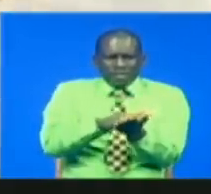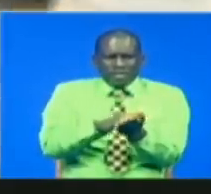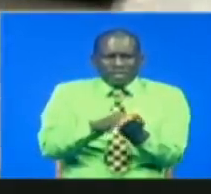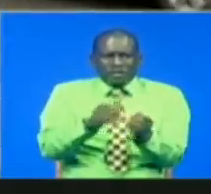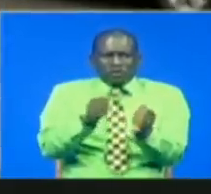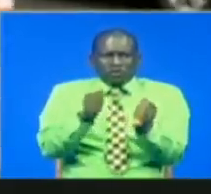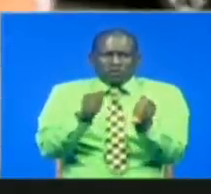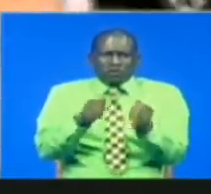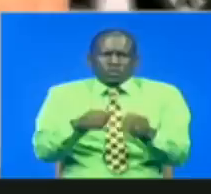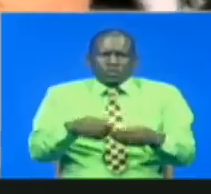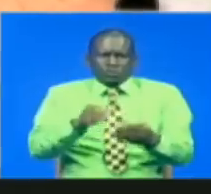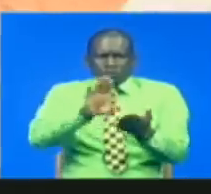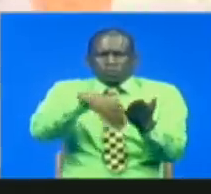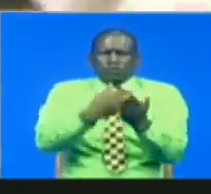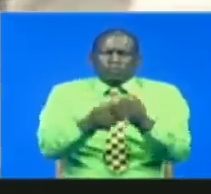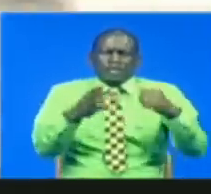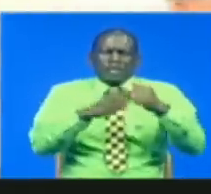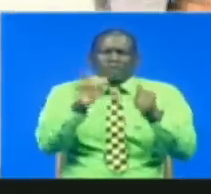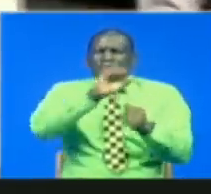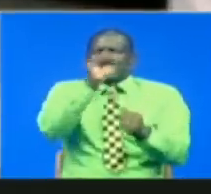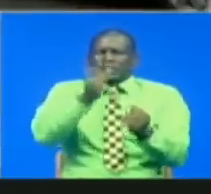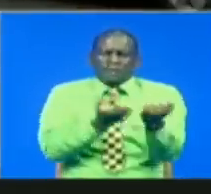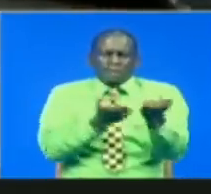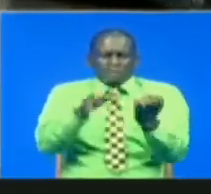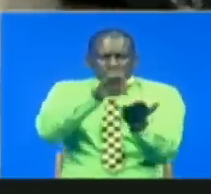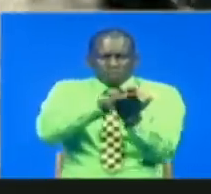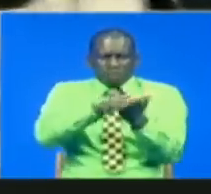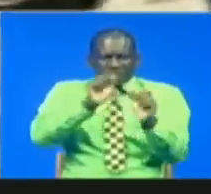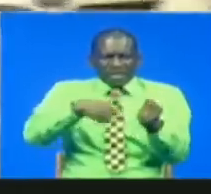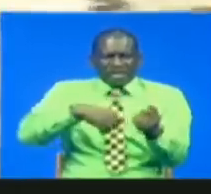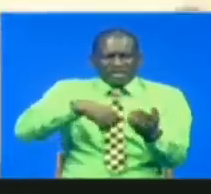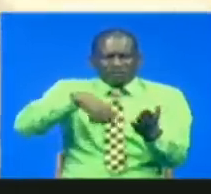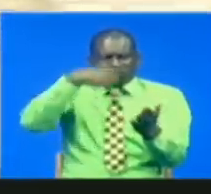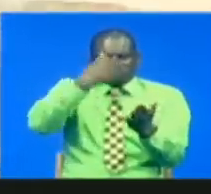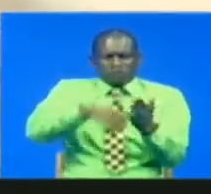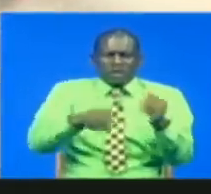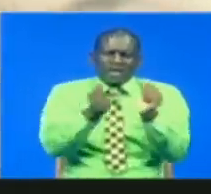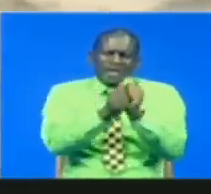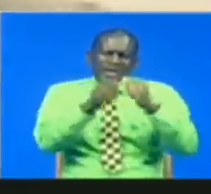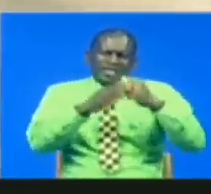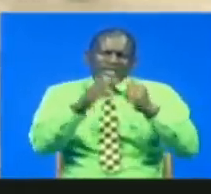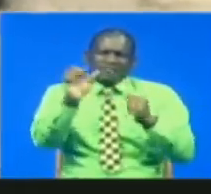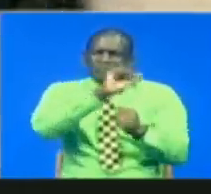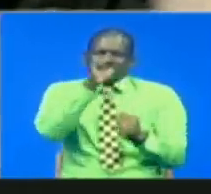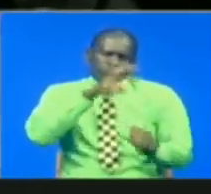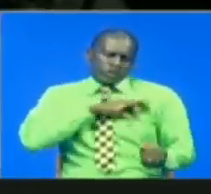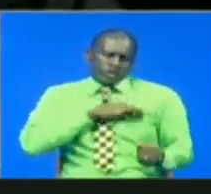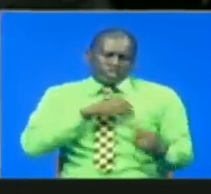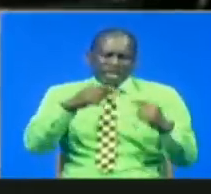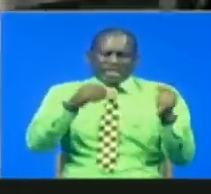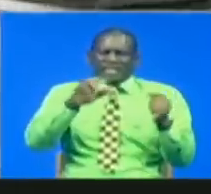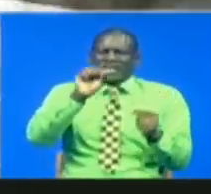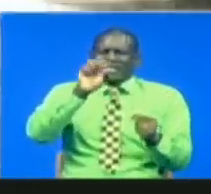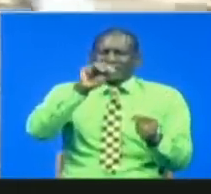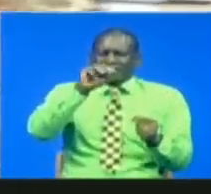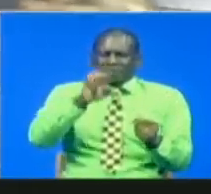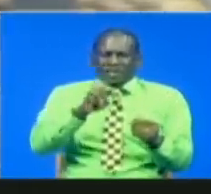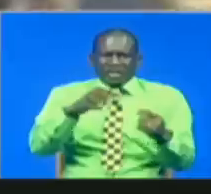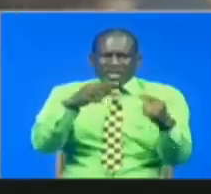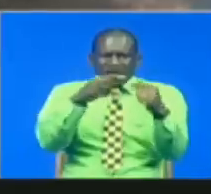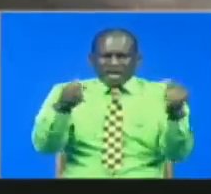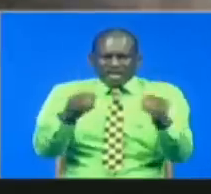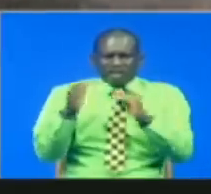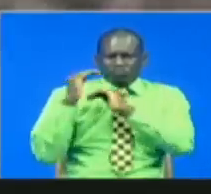9%, commercial banks would be able to charge up to 19% in interest rates against SMEs compared to the present ceiling